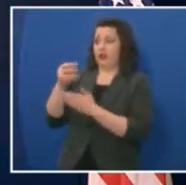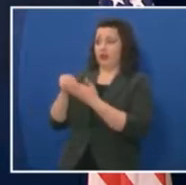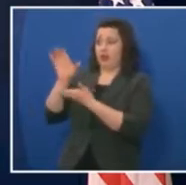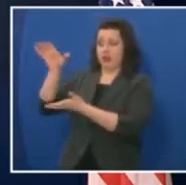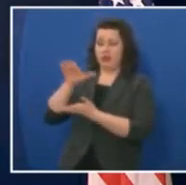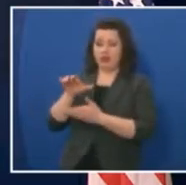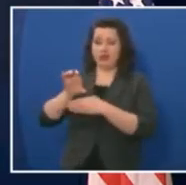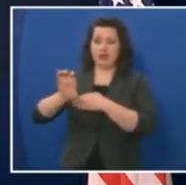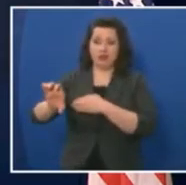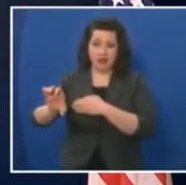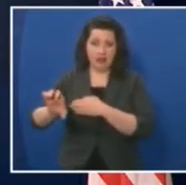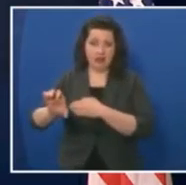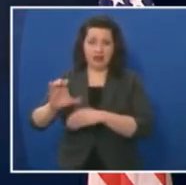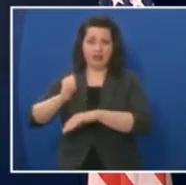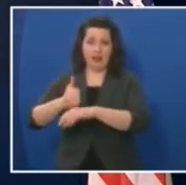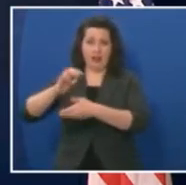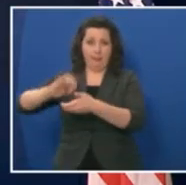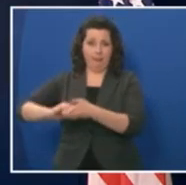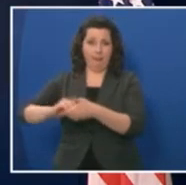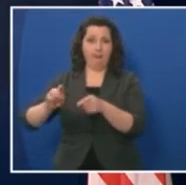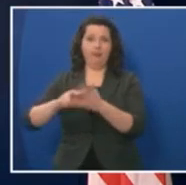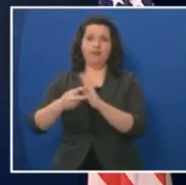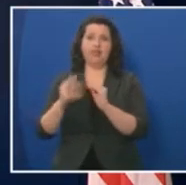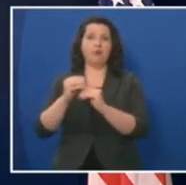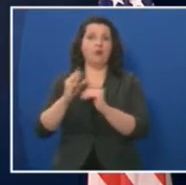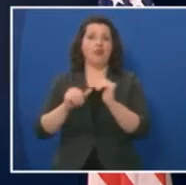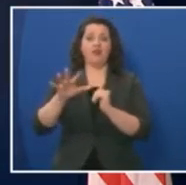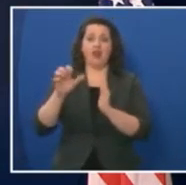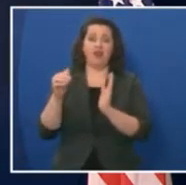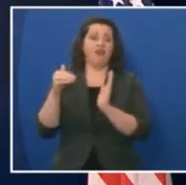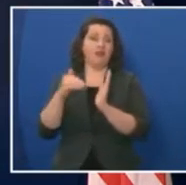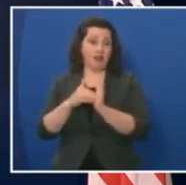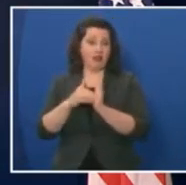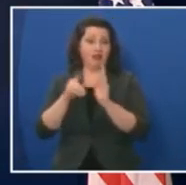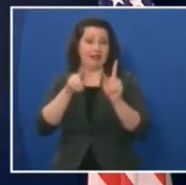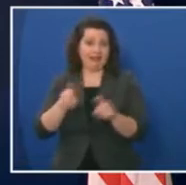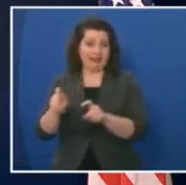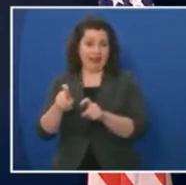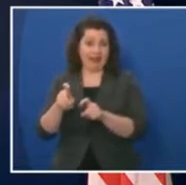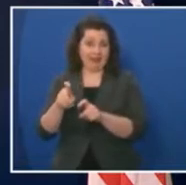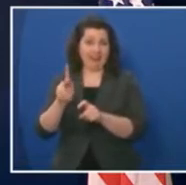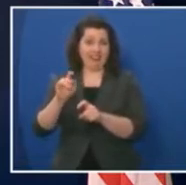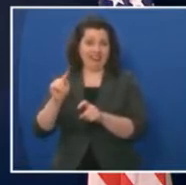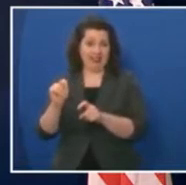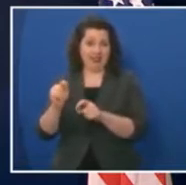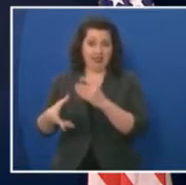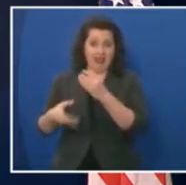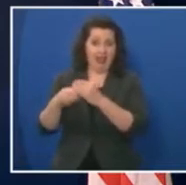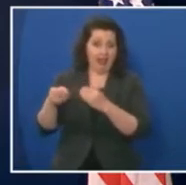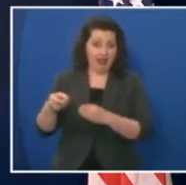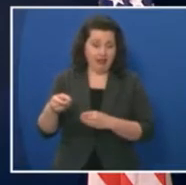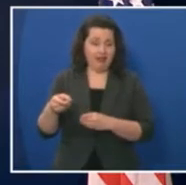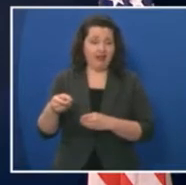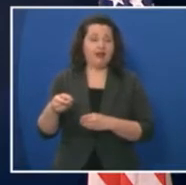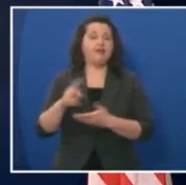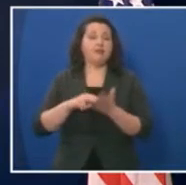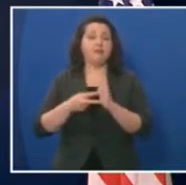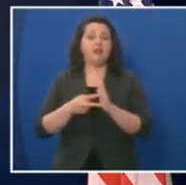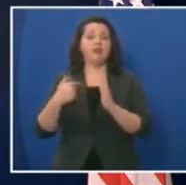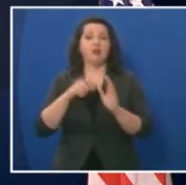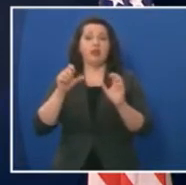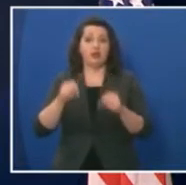to significantly bring in over 500,000 test kits that allows us to really